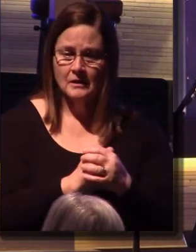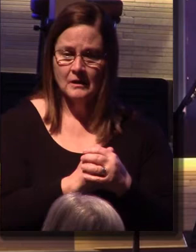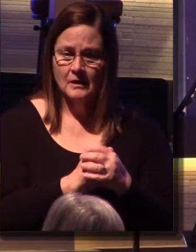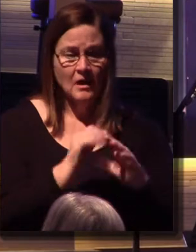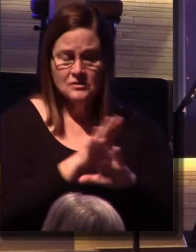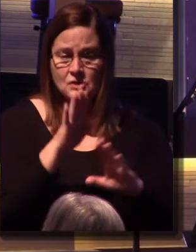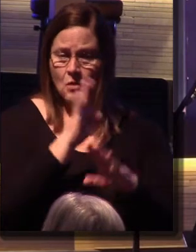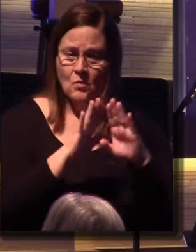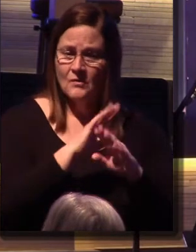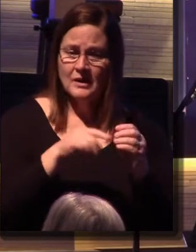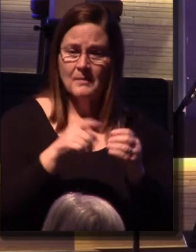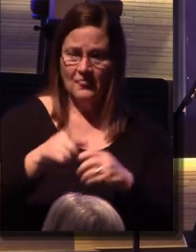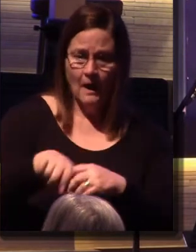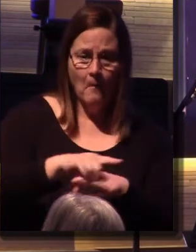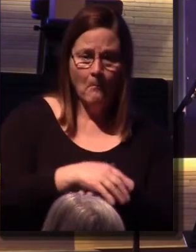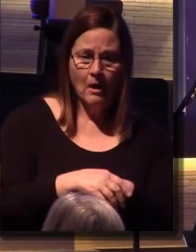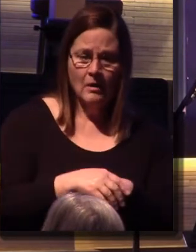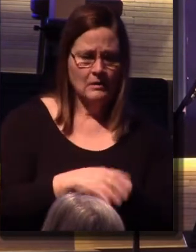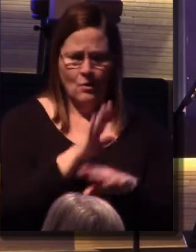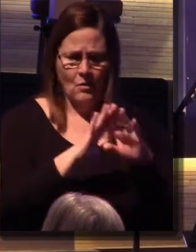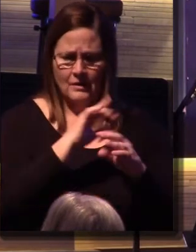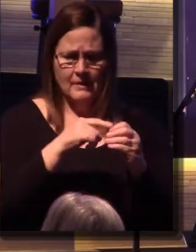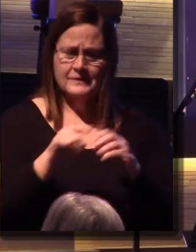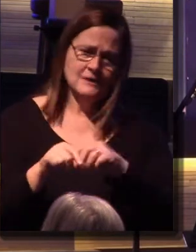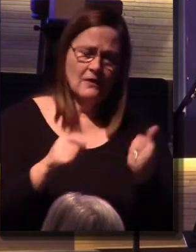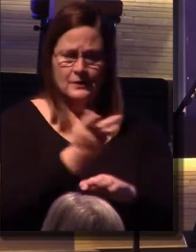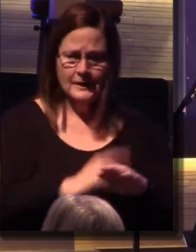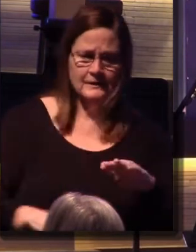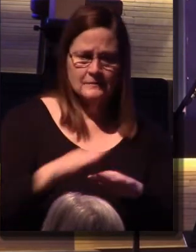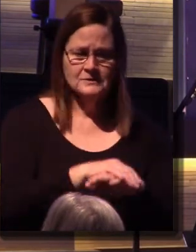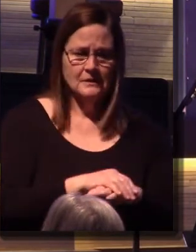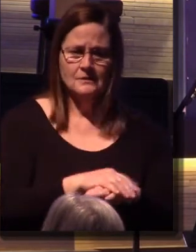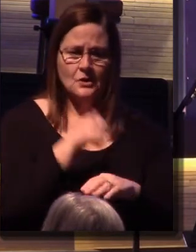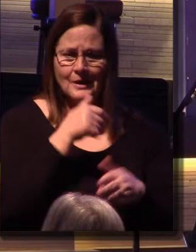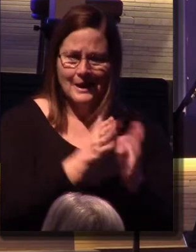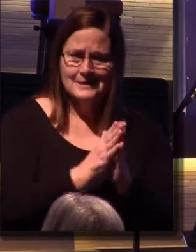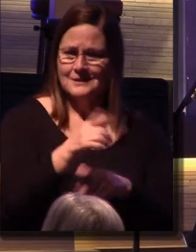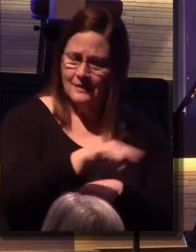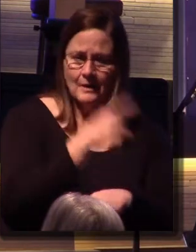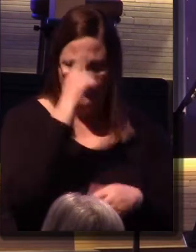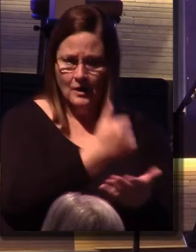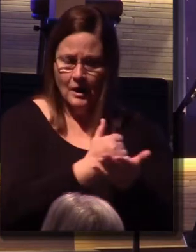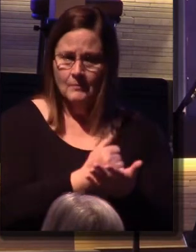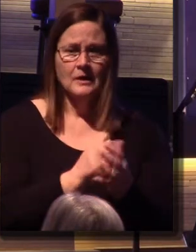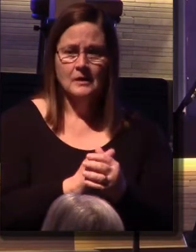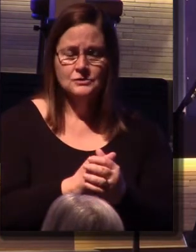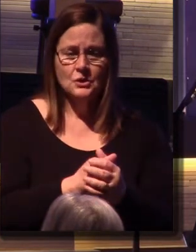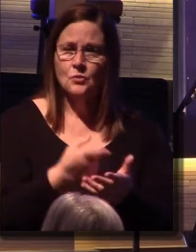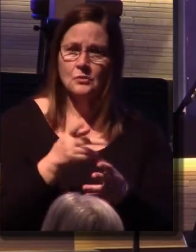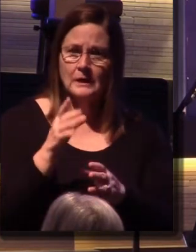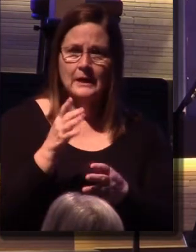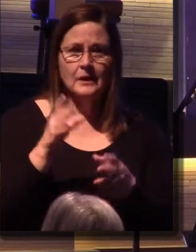Israel is, don't worry about them, and don't worry about these other kingdoms, and don't look to them for help, and don't look to